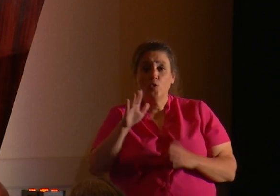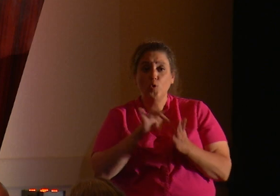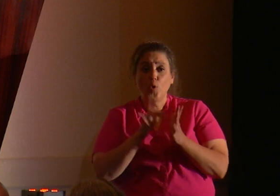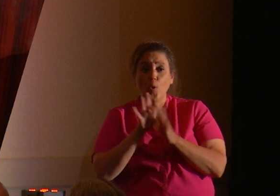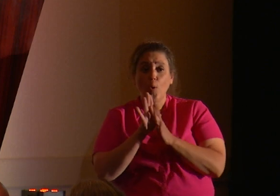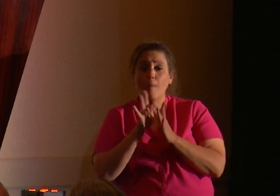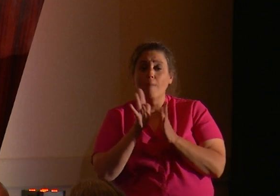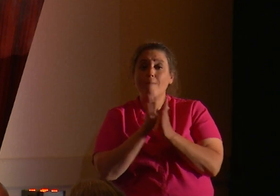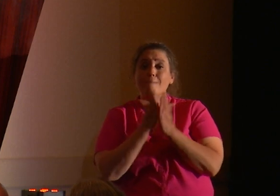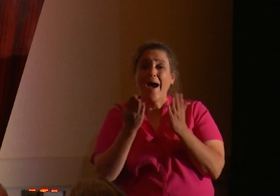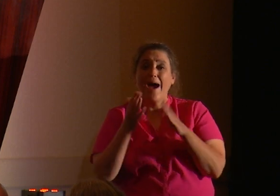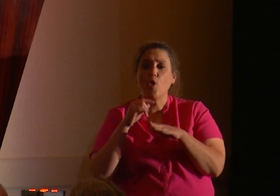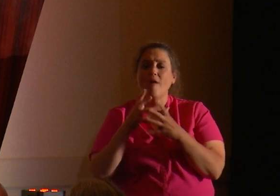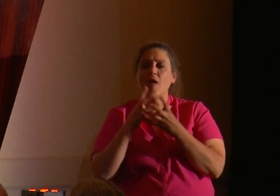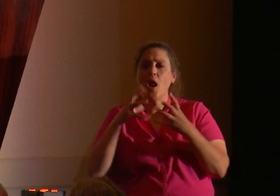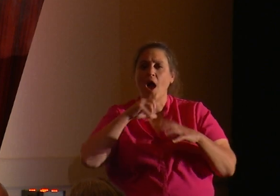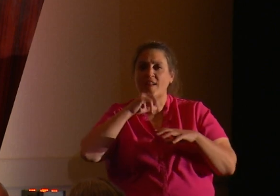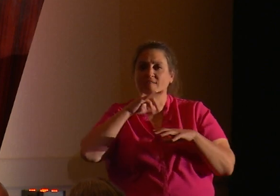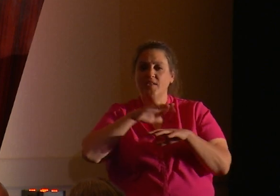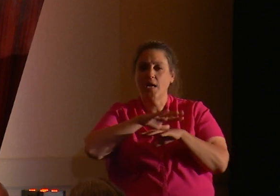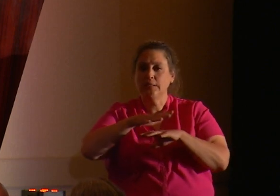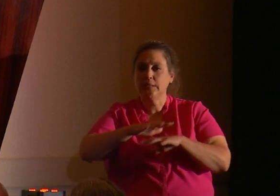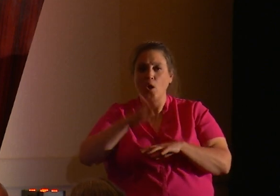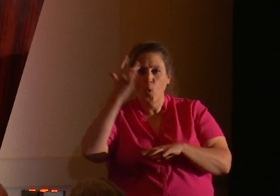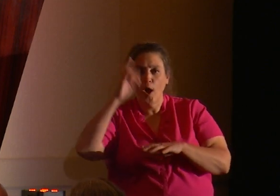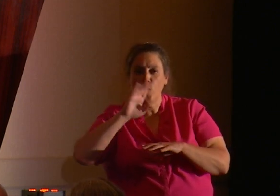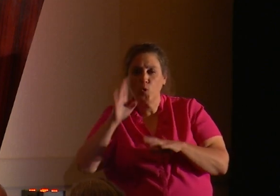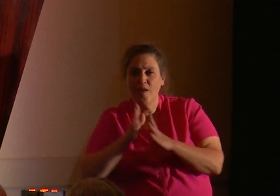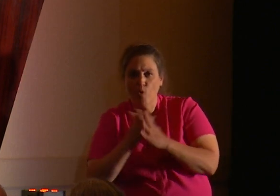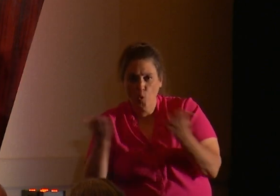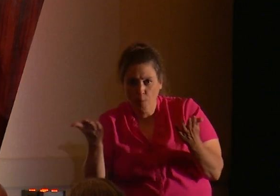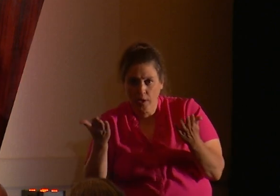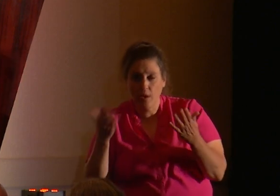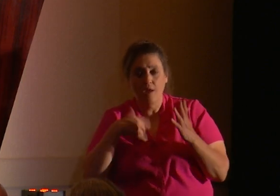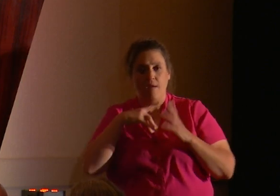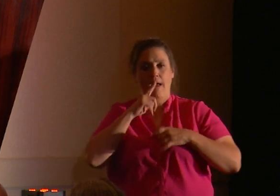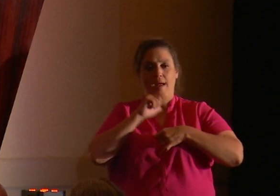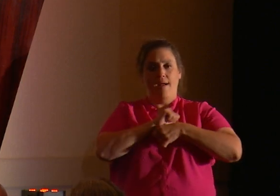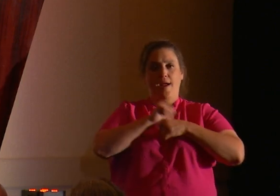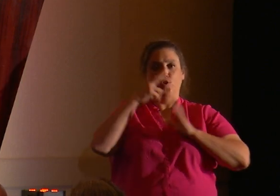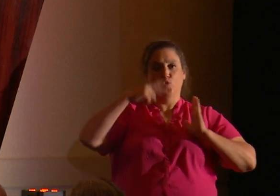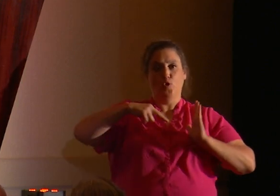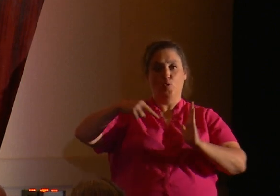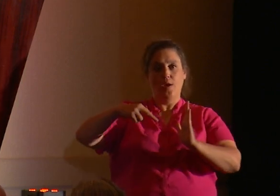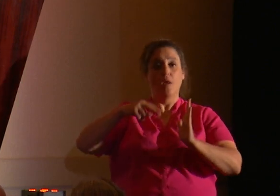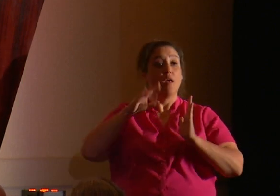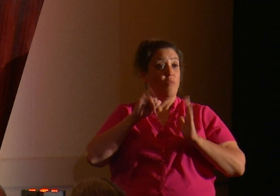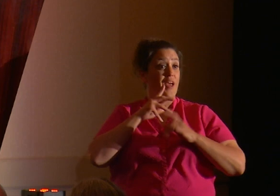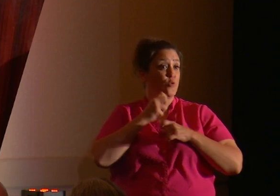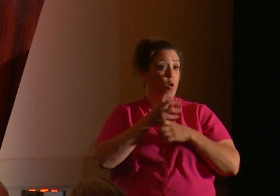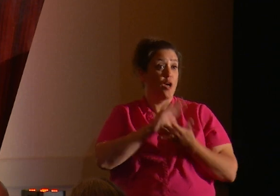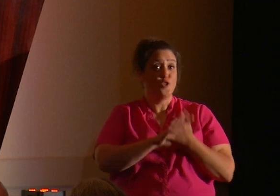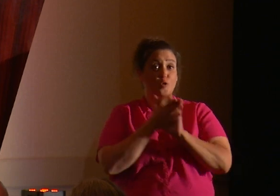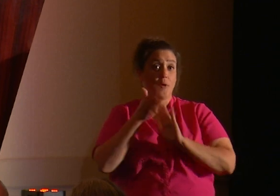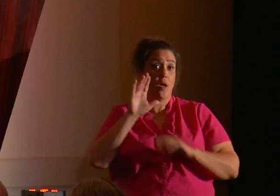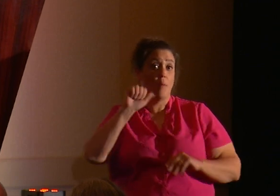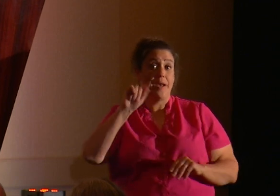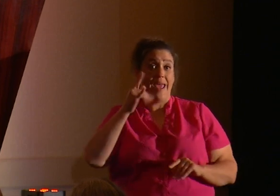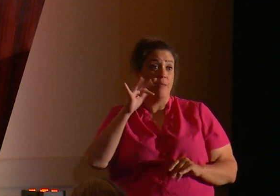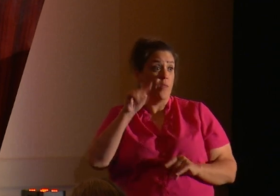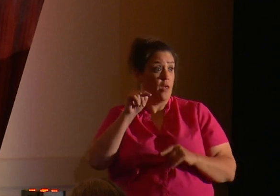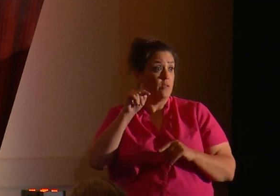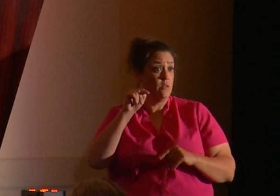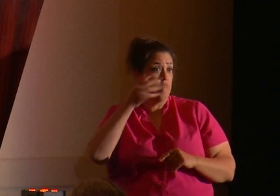moon? Because you never open it. You have no idea what's going on there. I actually read it, because that's what turns you into an atheist. Is reading